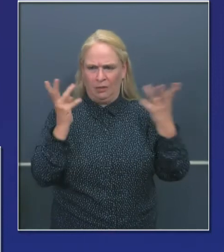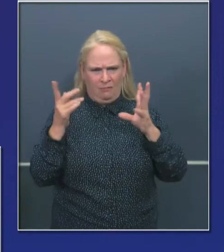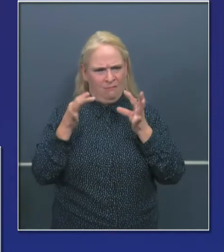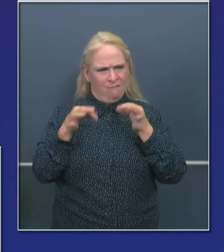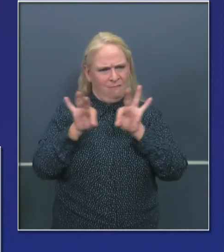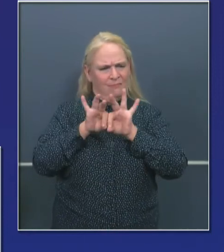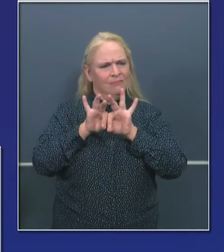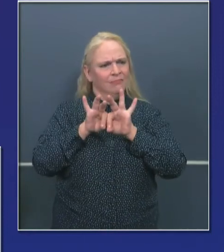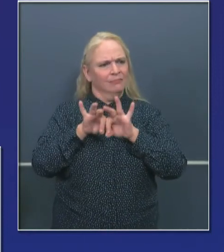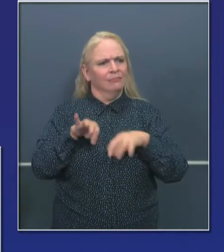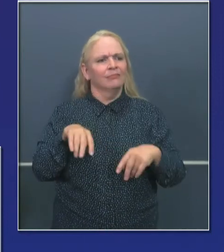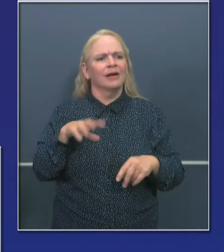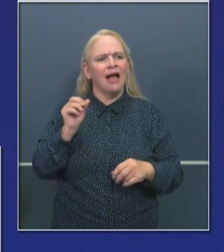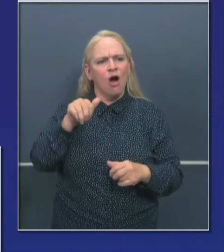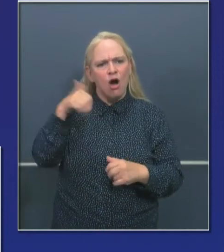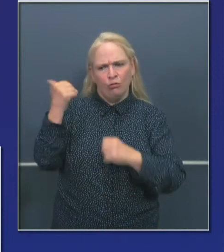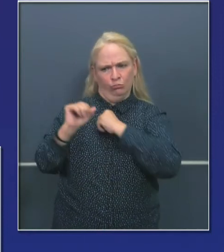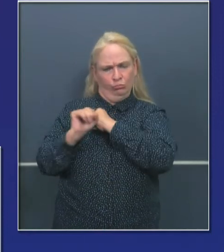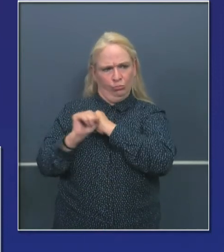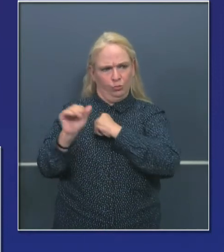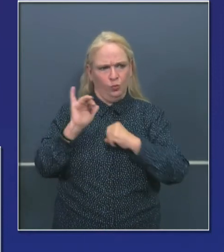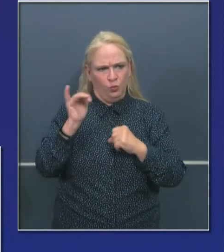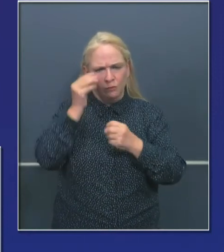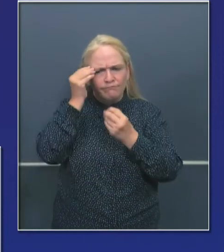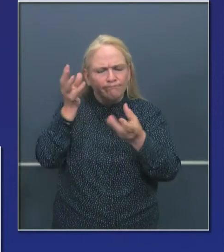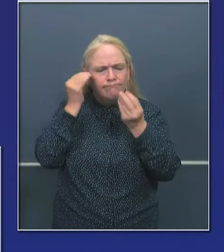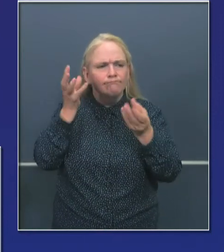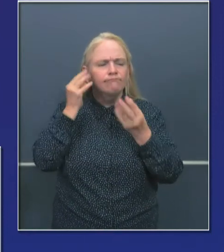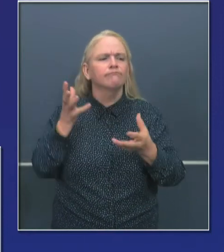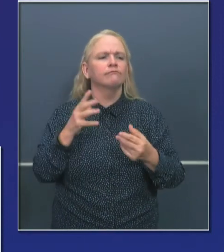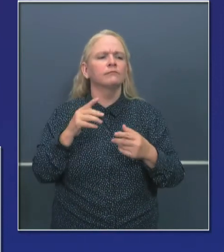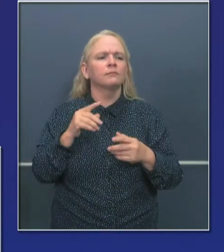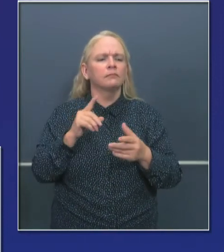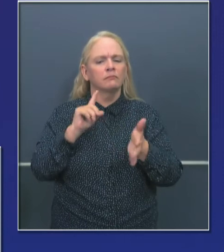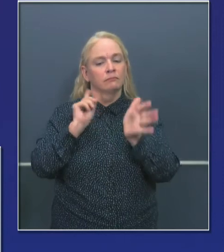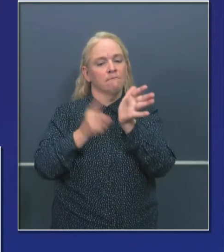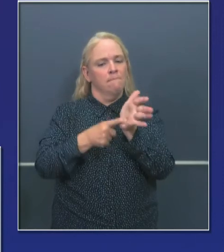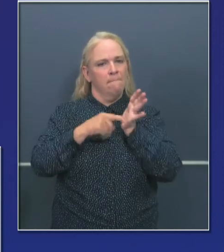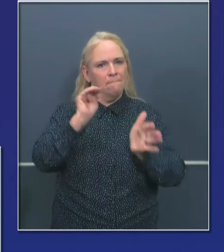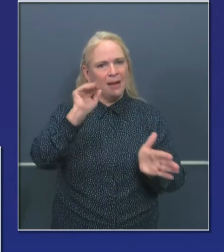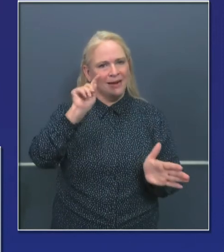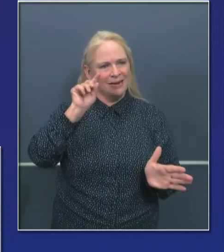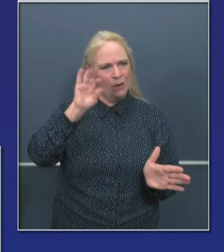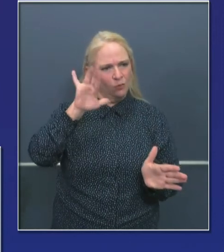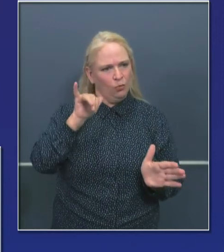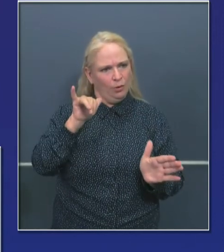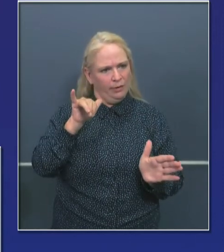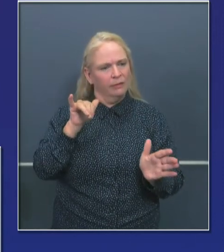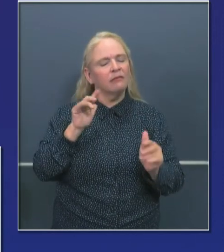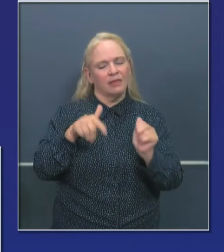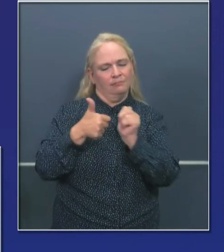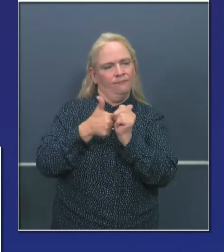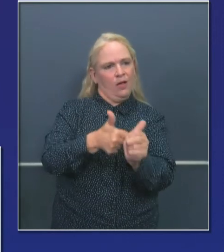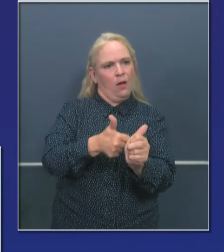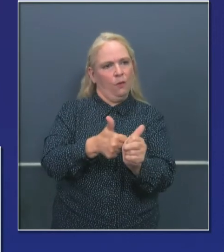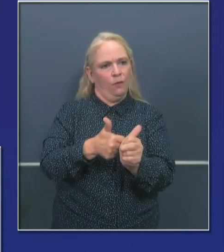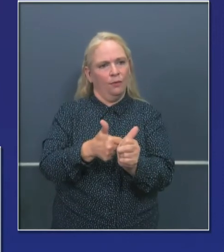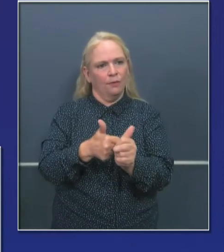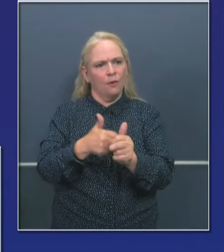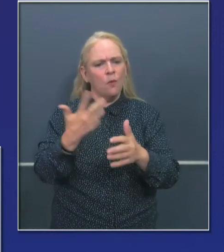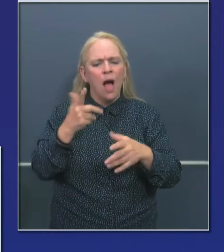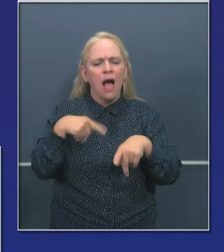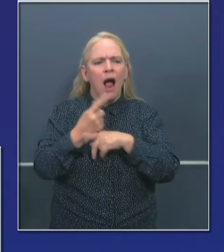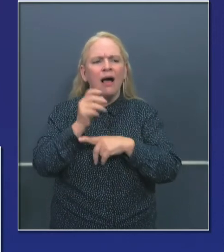out other public health information and mandates that we also will follow up through this enforcement action that